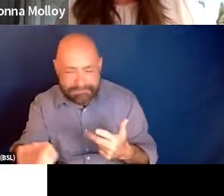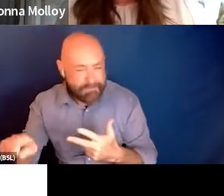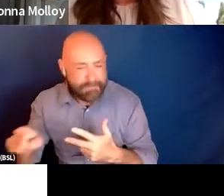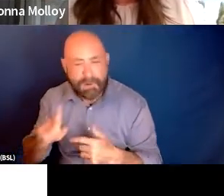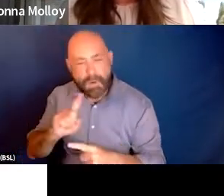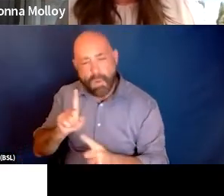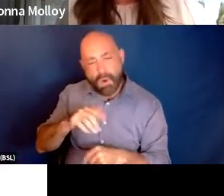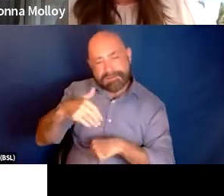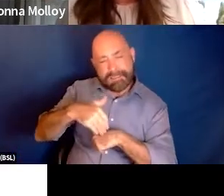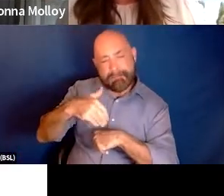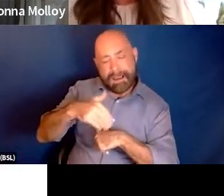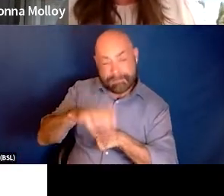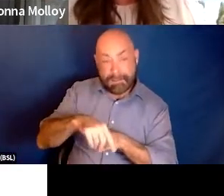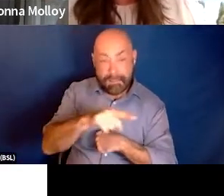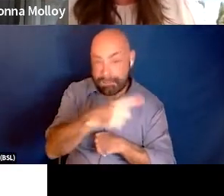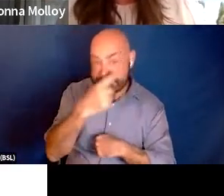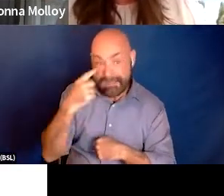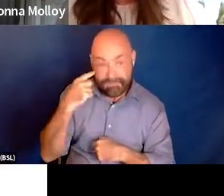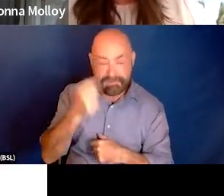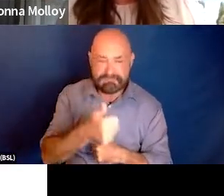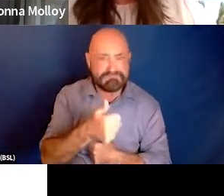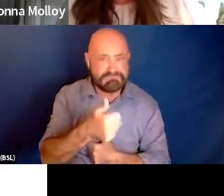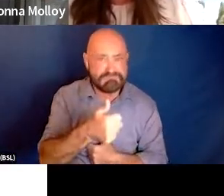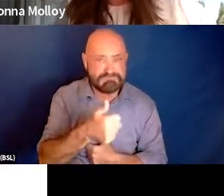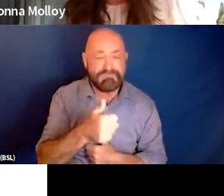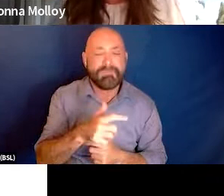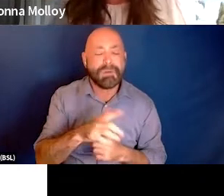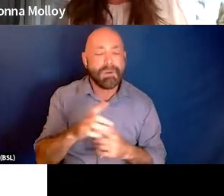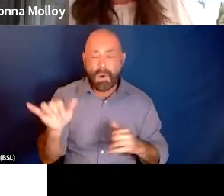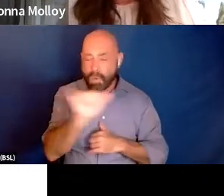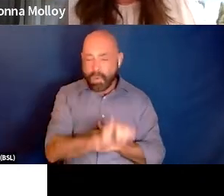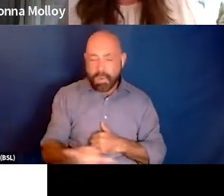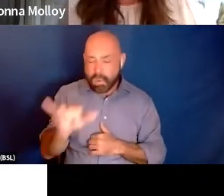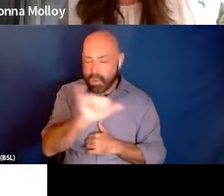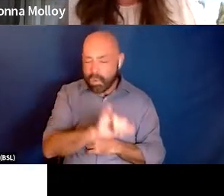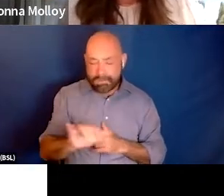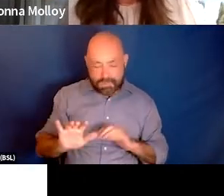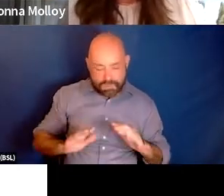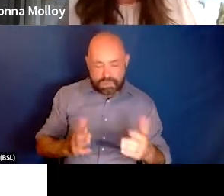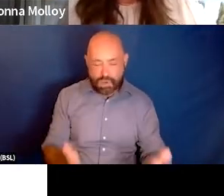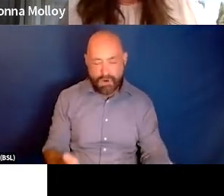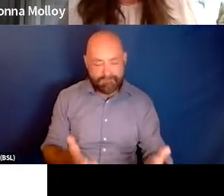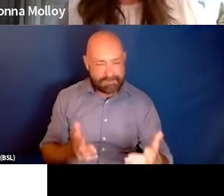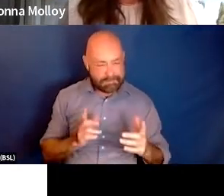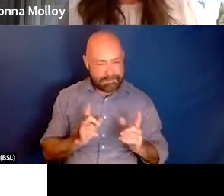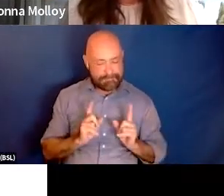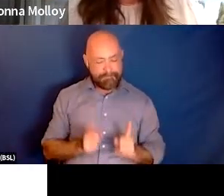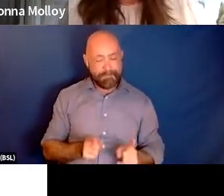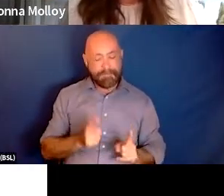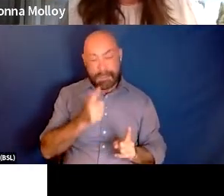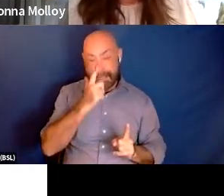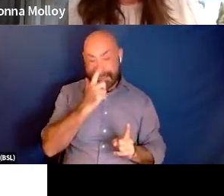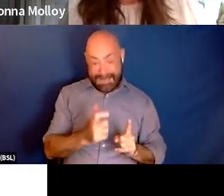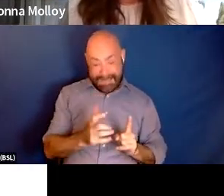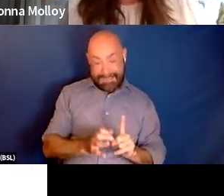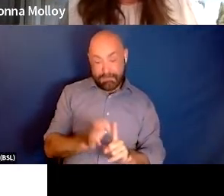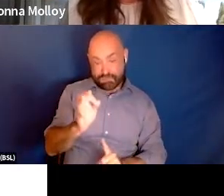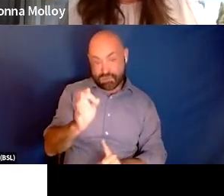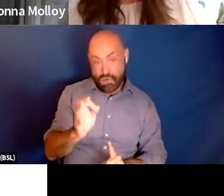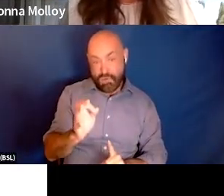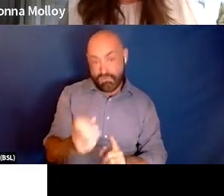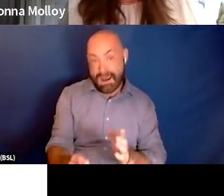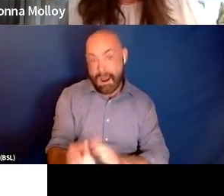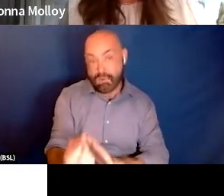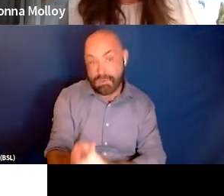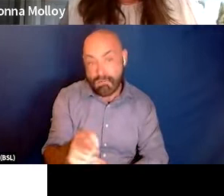evidence is really important in telling us which types of services and approaches have been shown to improve outcomes,